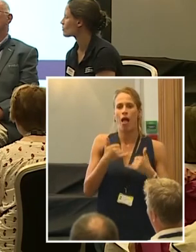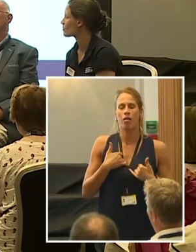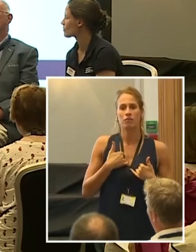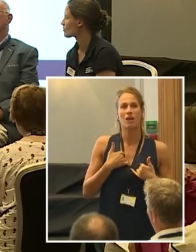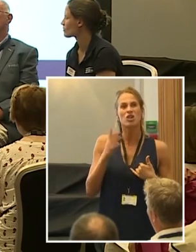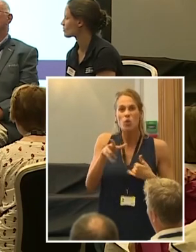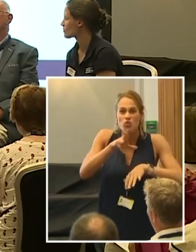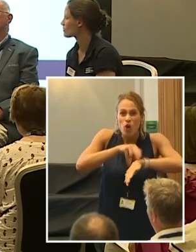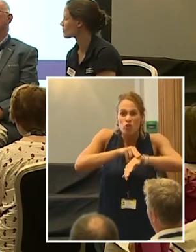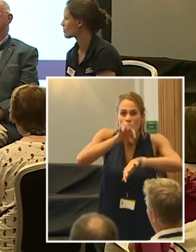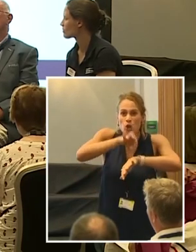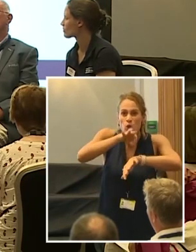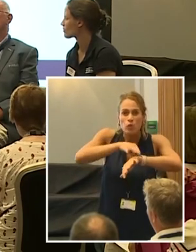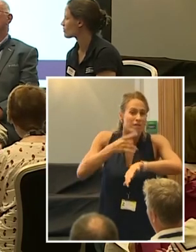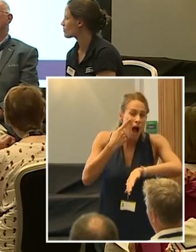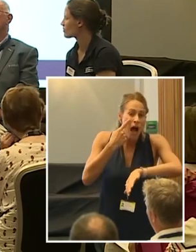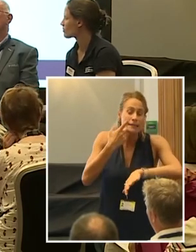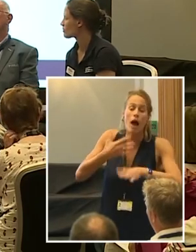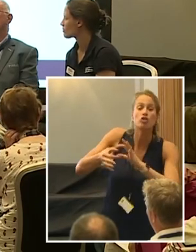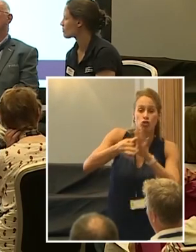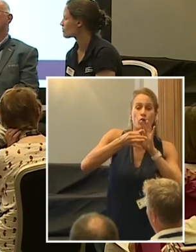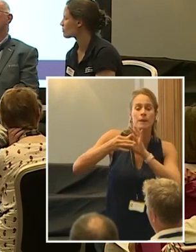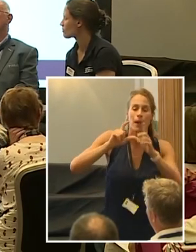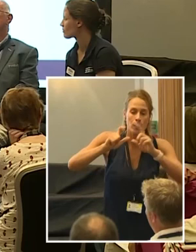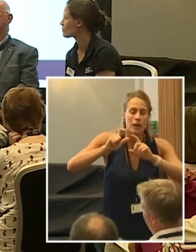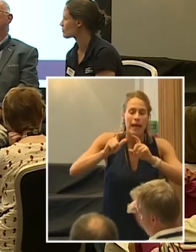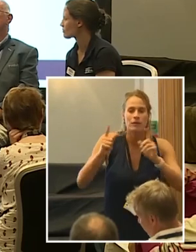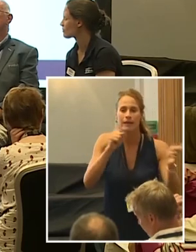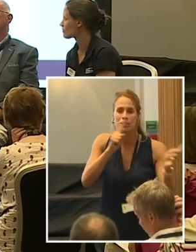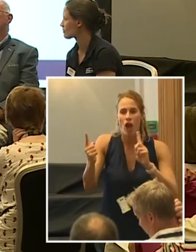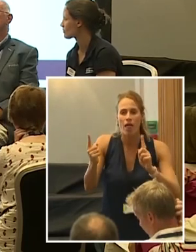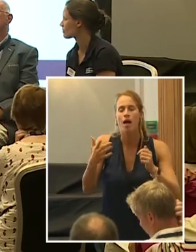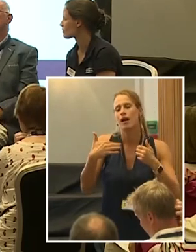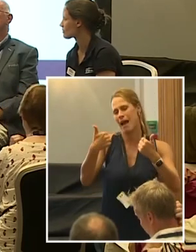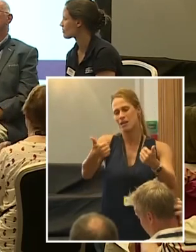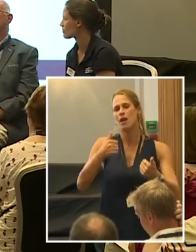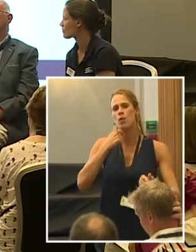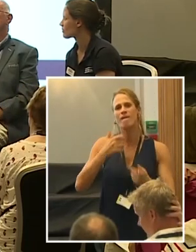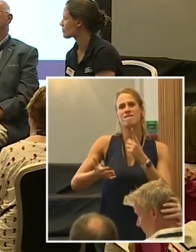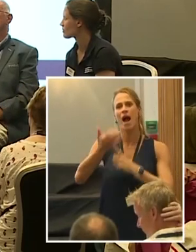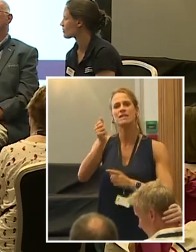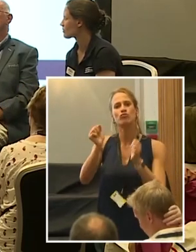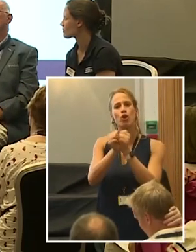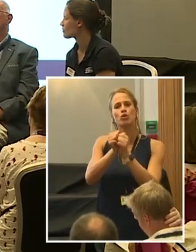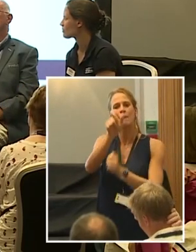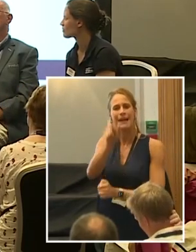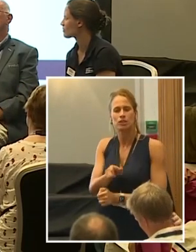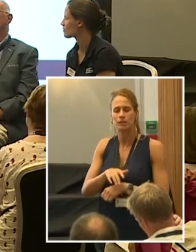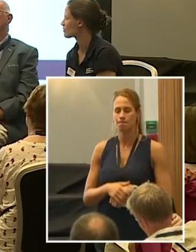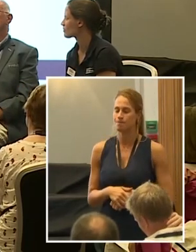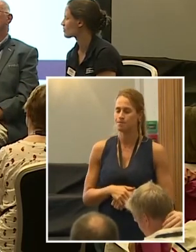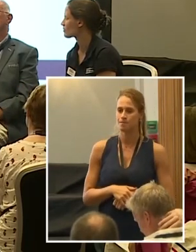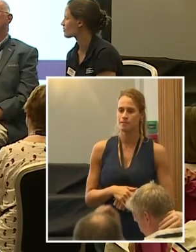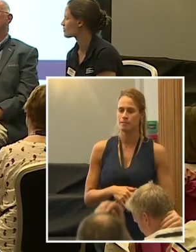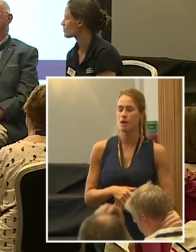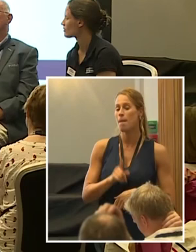are joined up from that point of view, and they want as many appropriate patients, because one of the secrets of